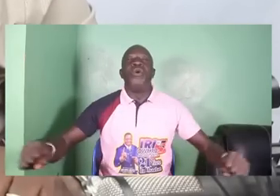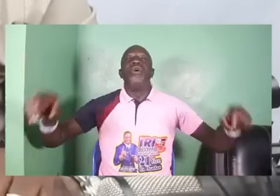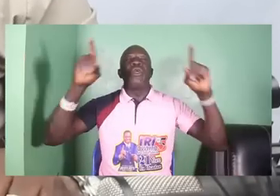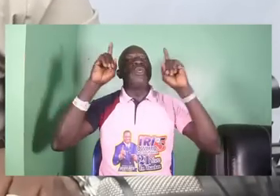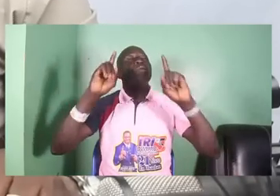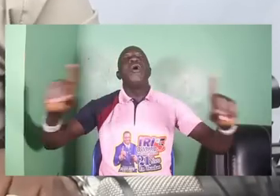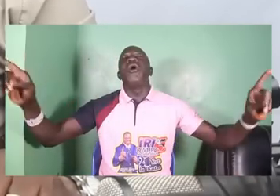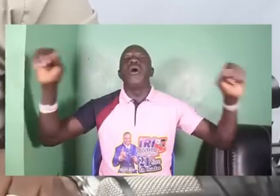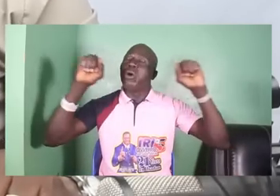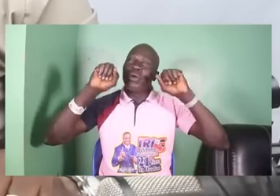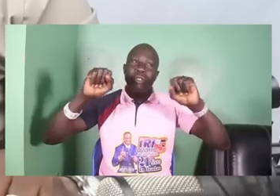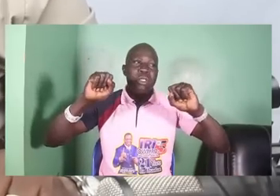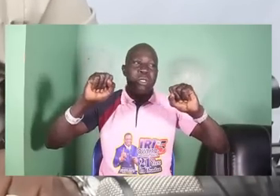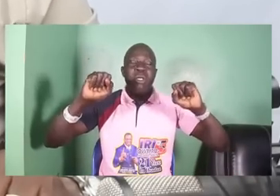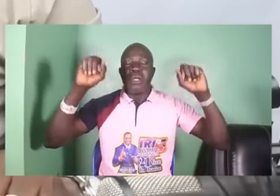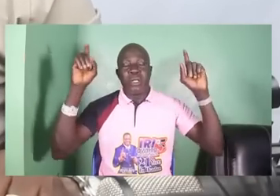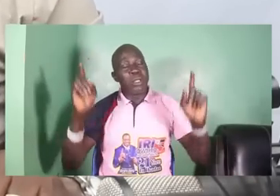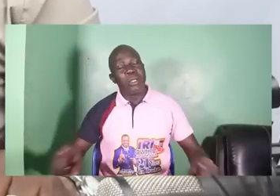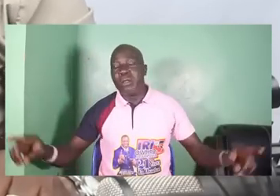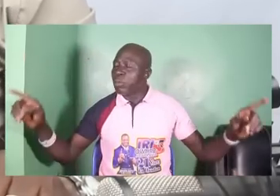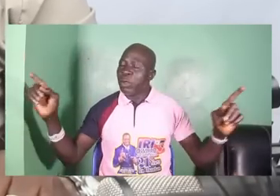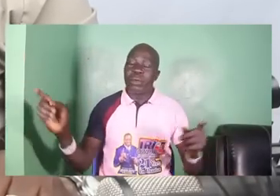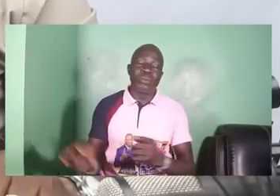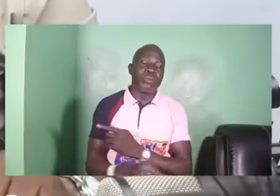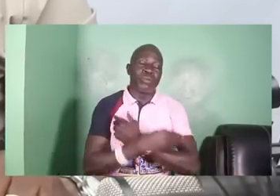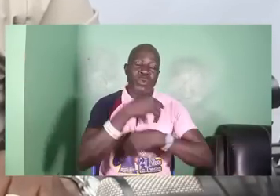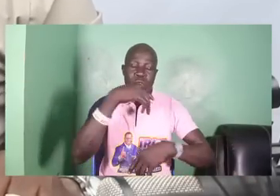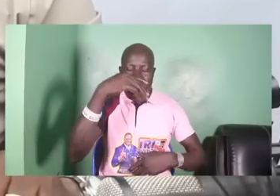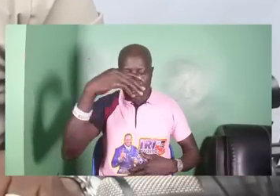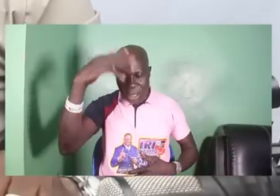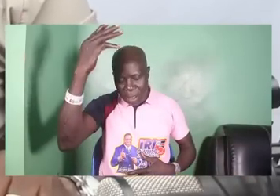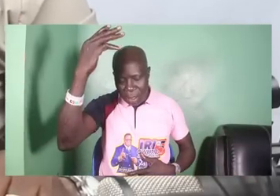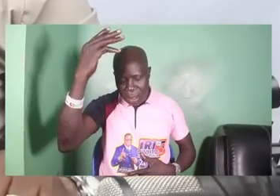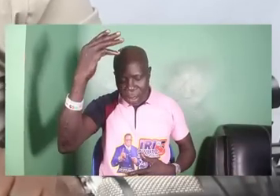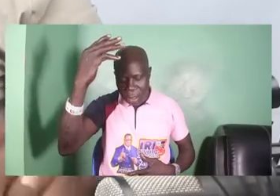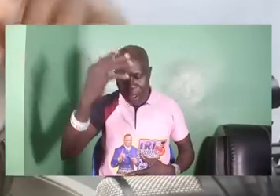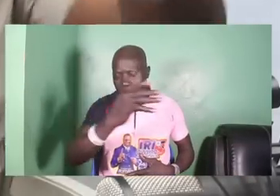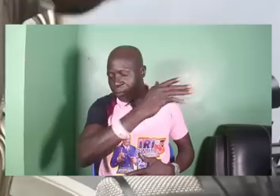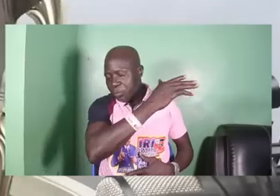Miru Okoni, Kima Unsoke,